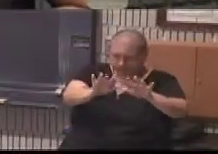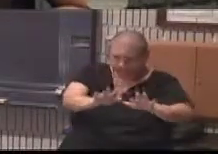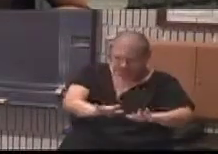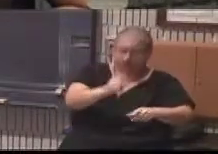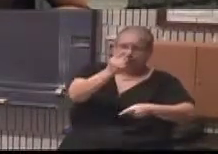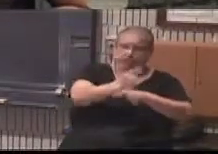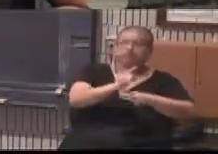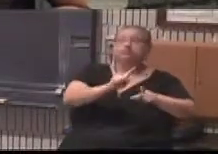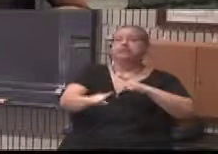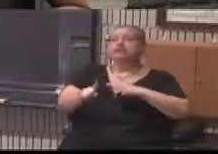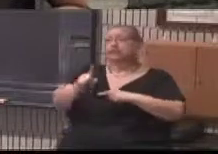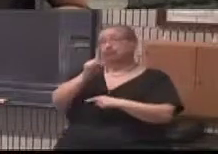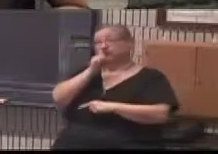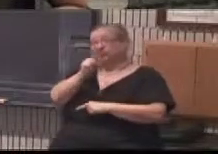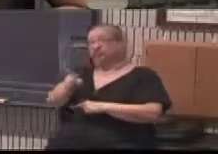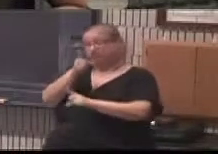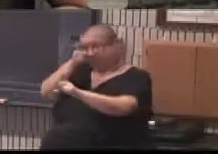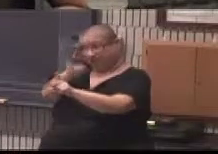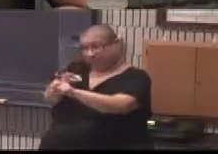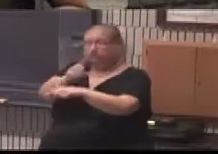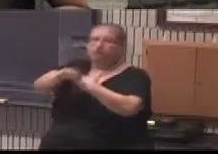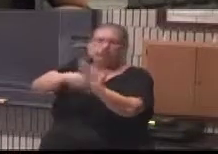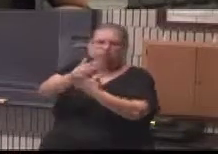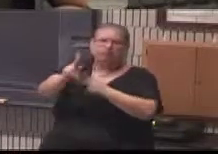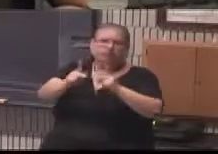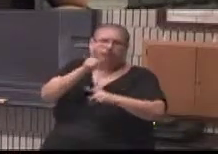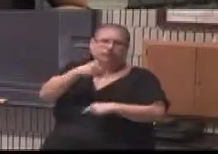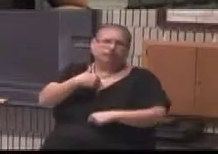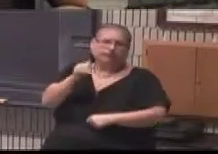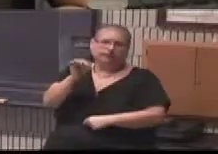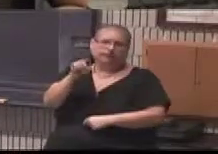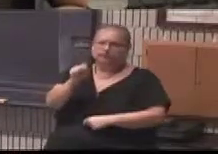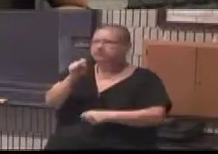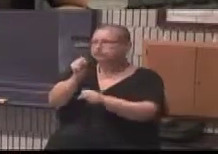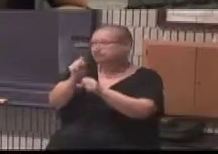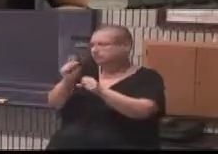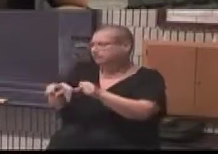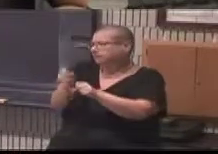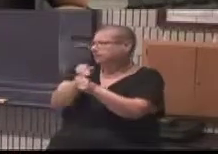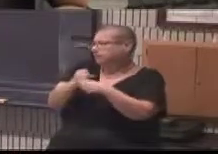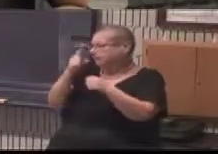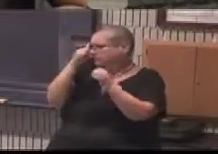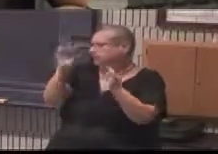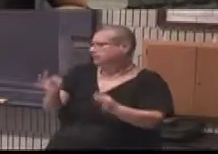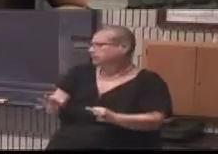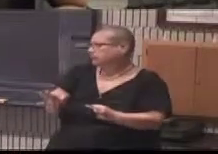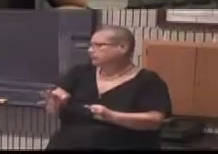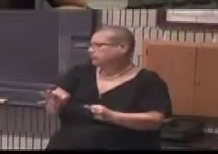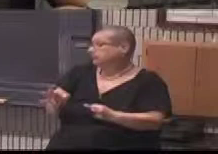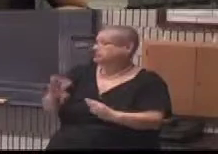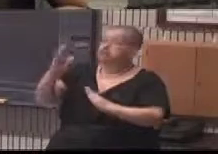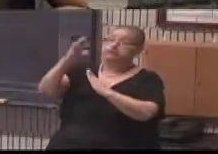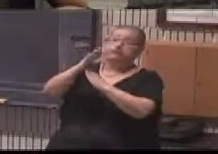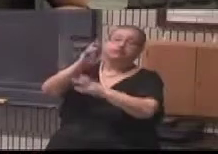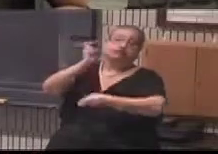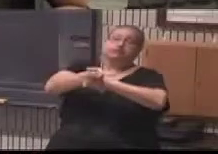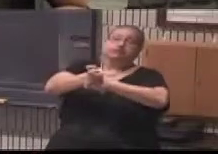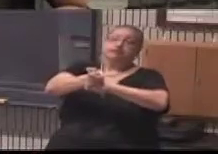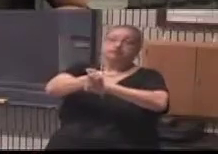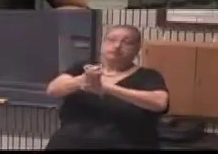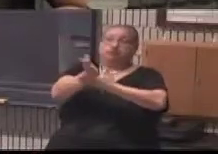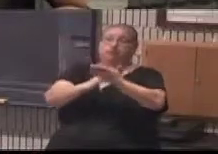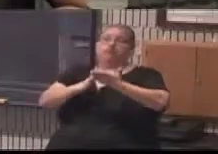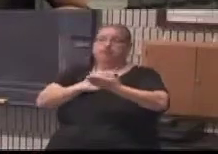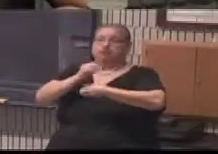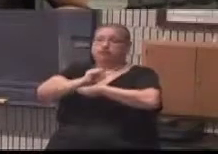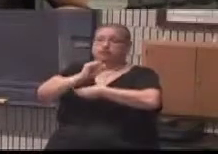with ALS has to make some very big decisions. The hardest part of my job, but the part that I feel the most privileged